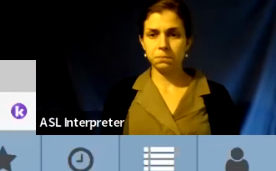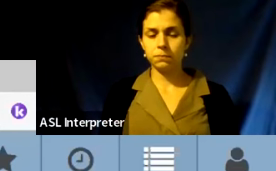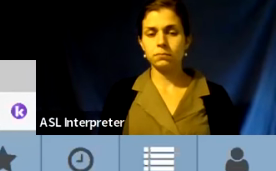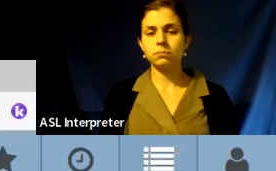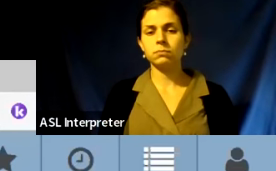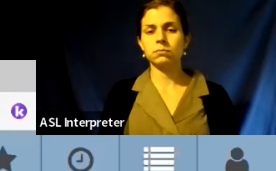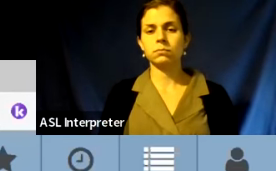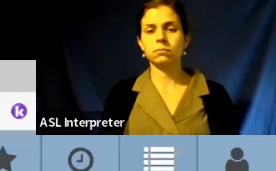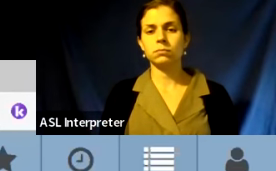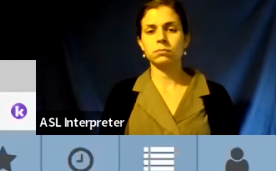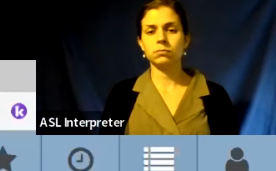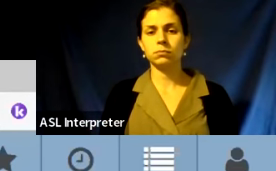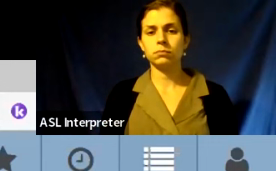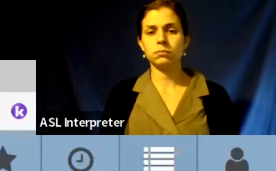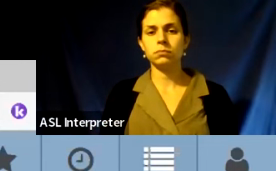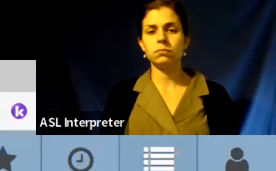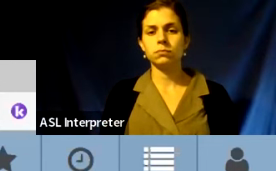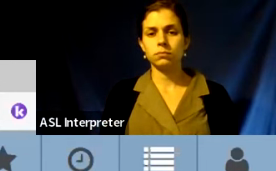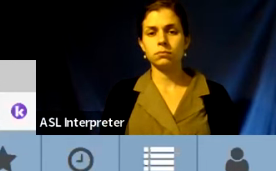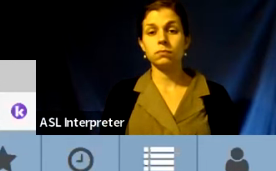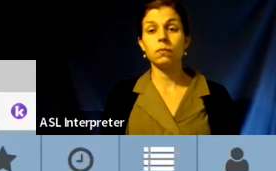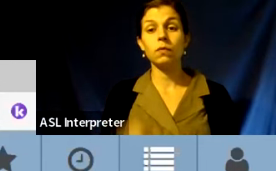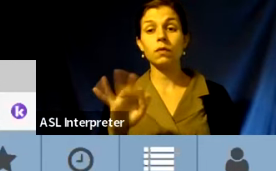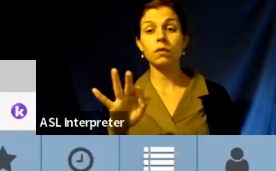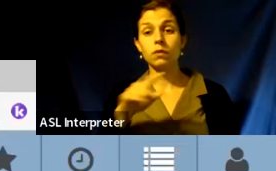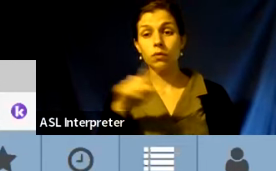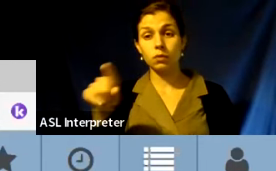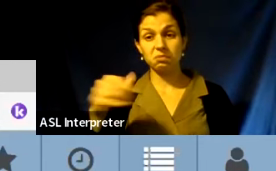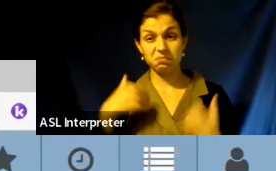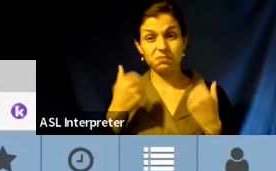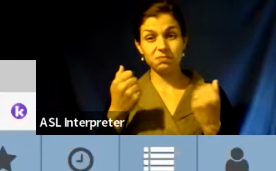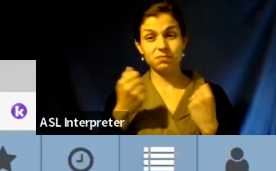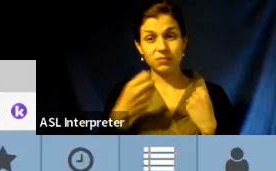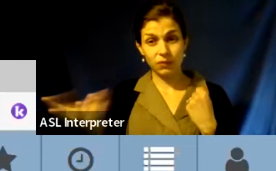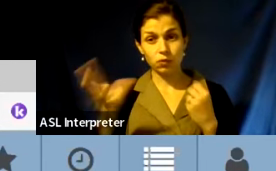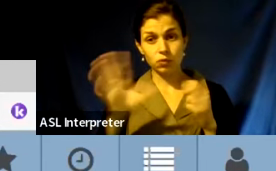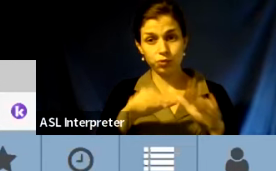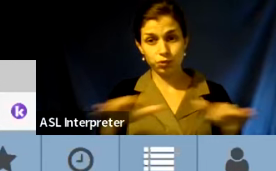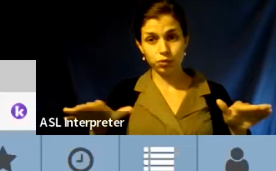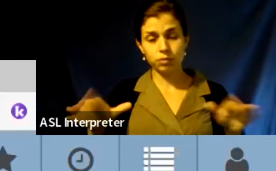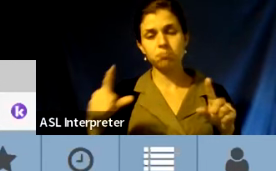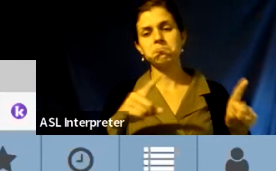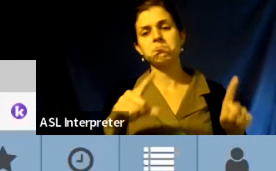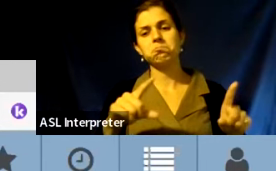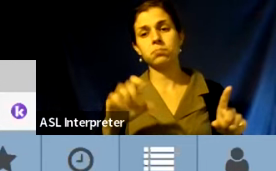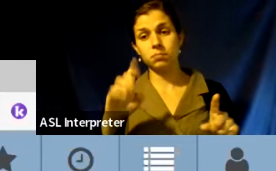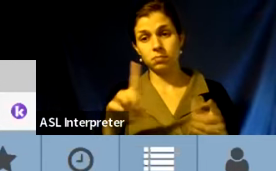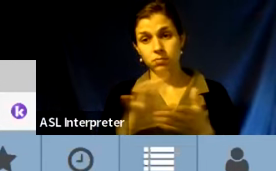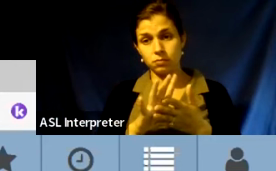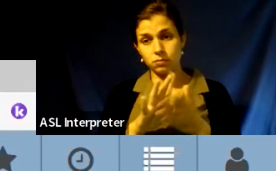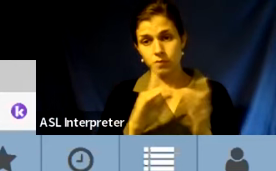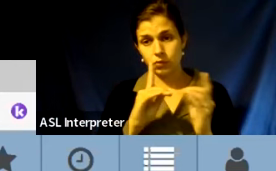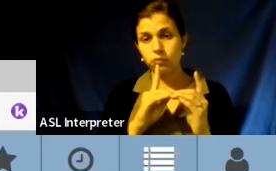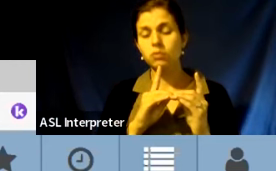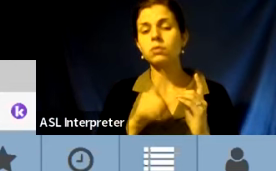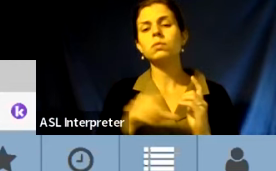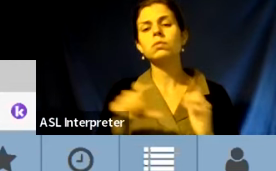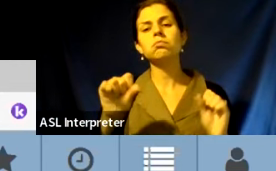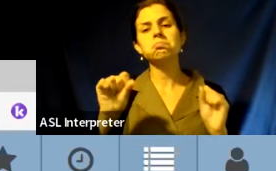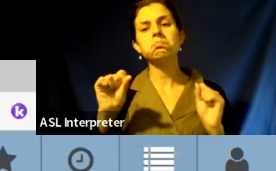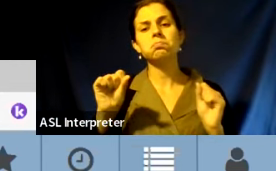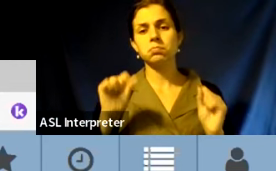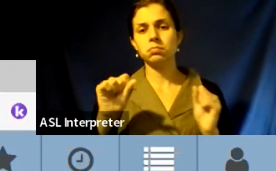So one thing, if you have more than one student attending Edmonds School District, you'll be able to select the other